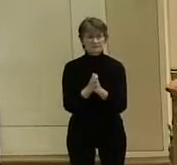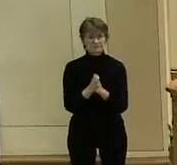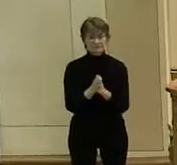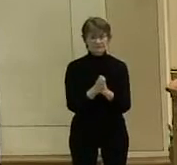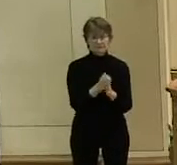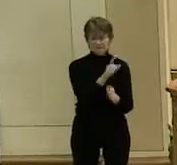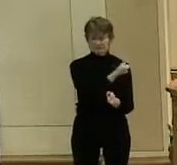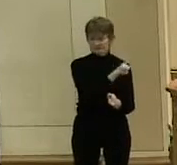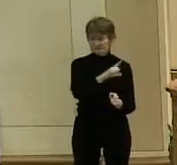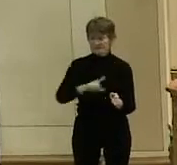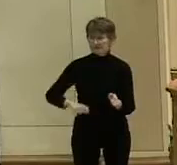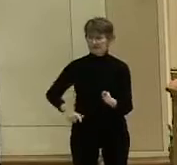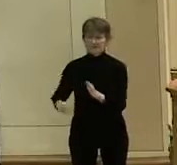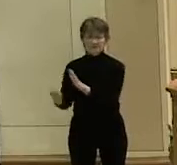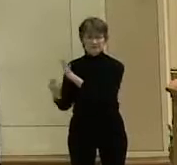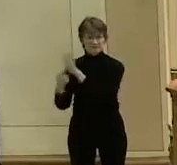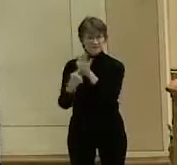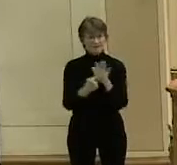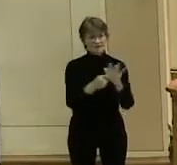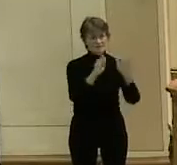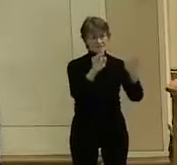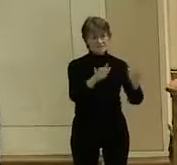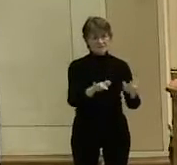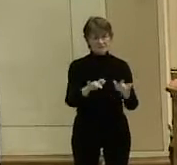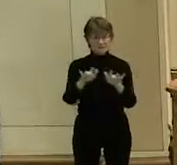eleison, Kyrie